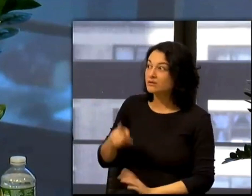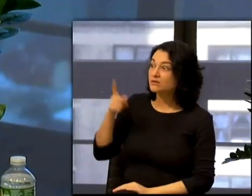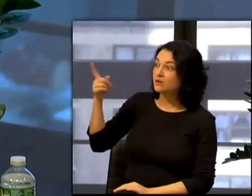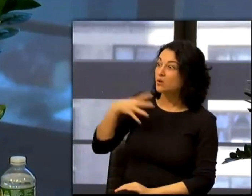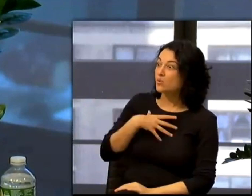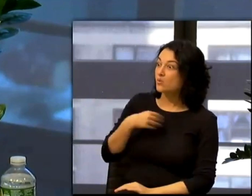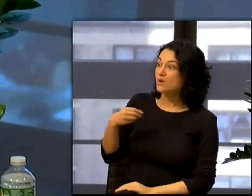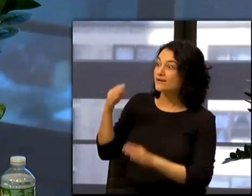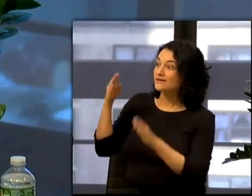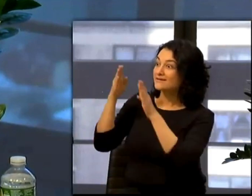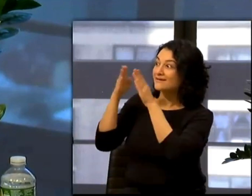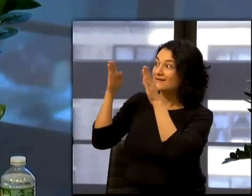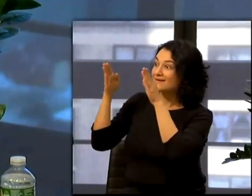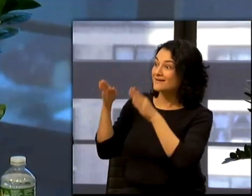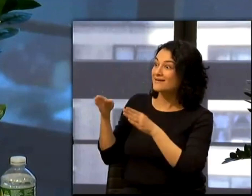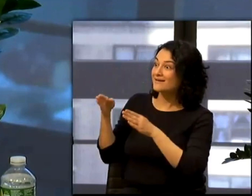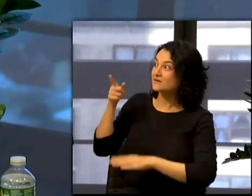COVID-19.